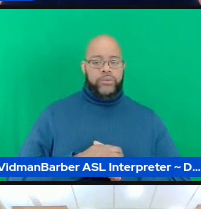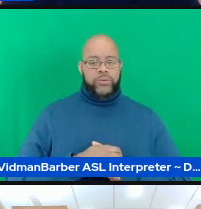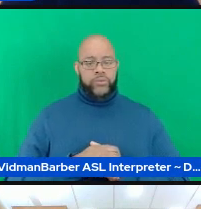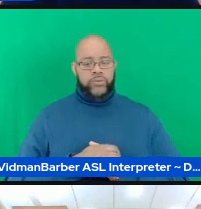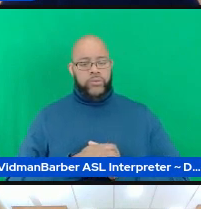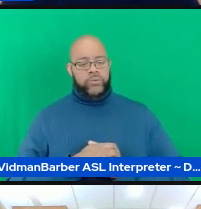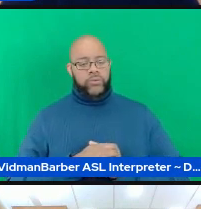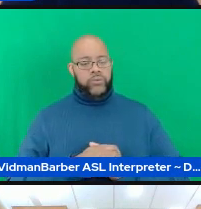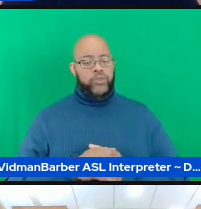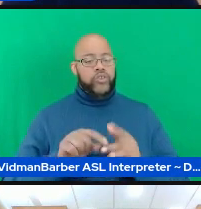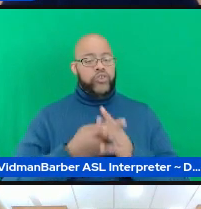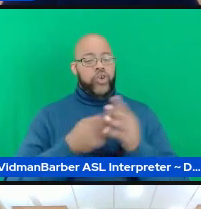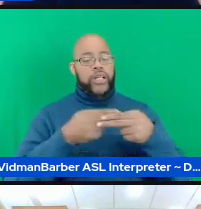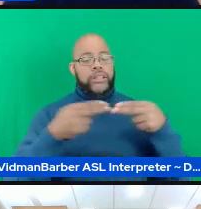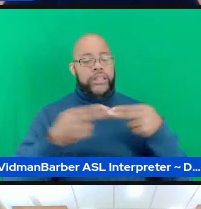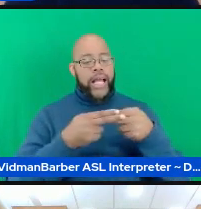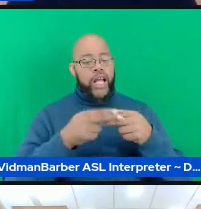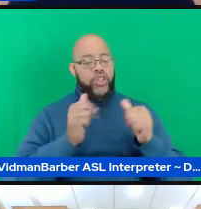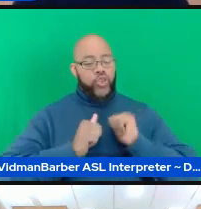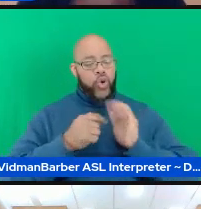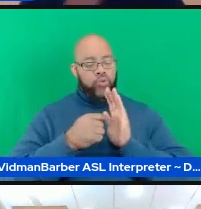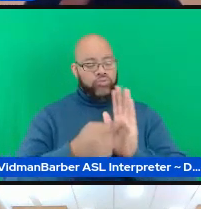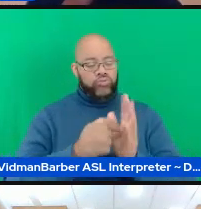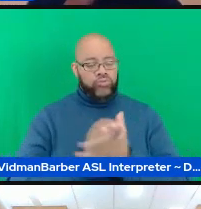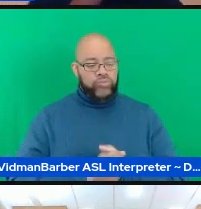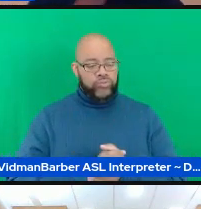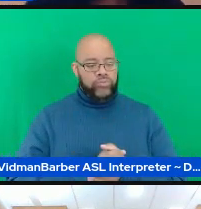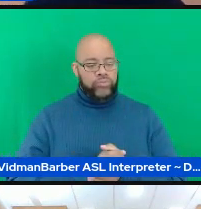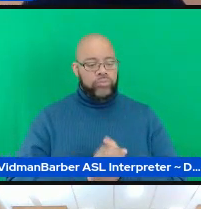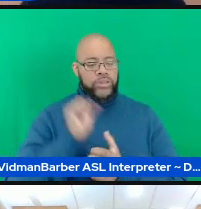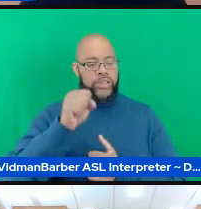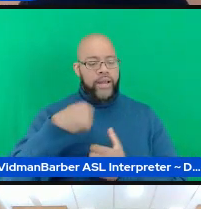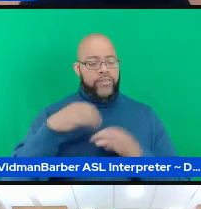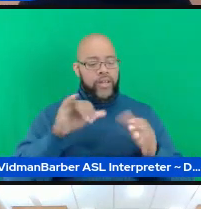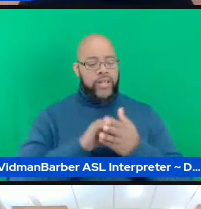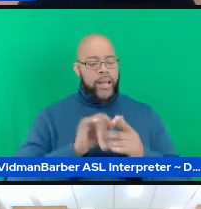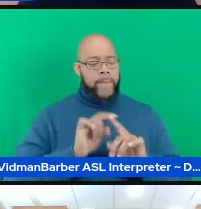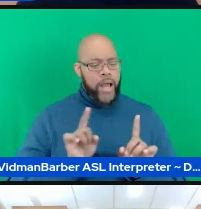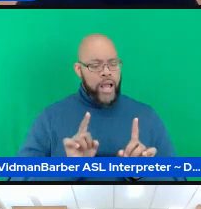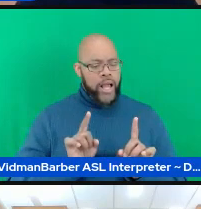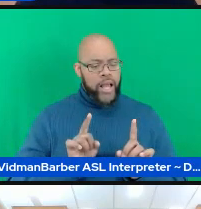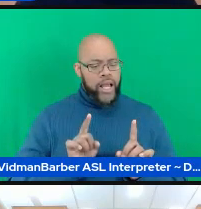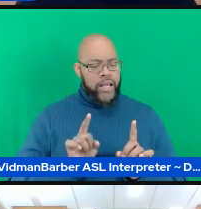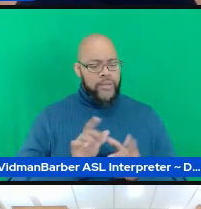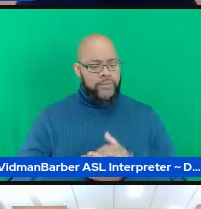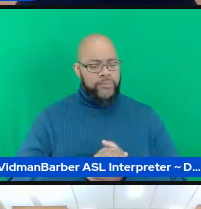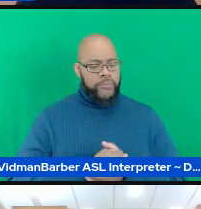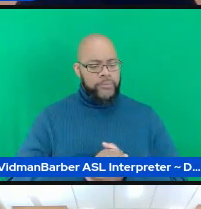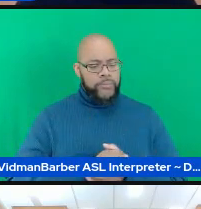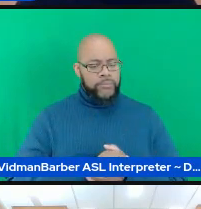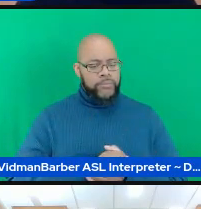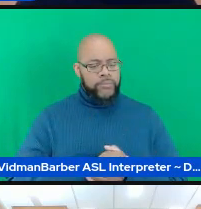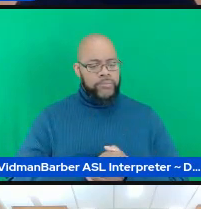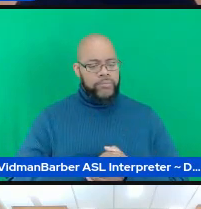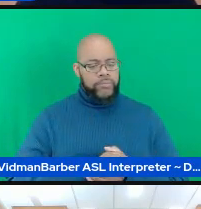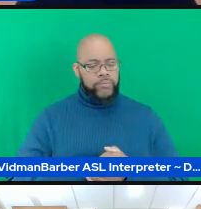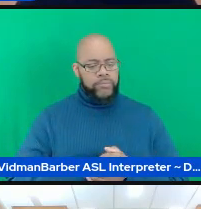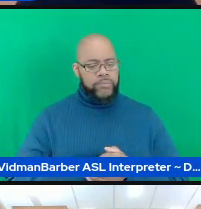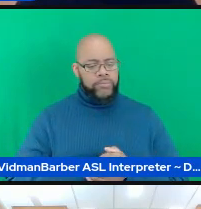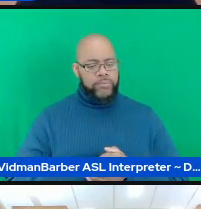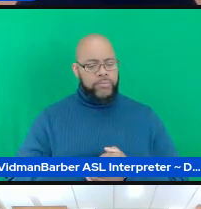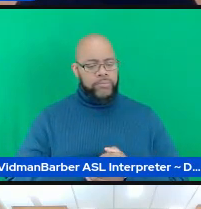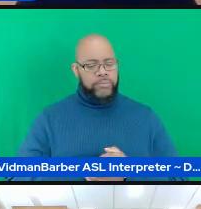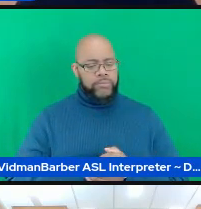You start the slideshow. Yes, I've done that, but let me see.